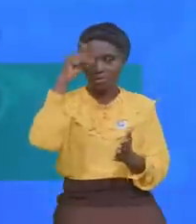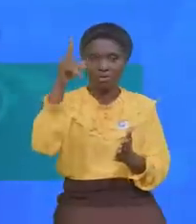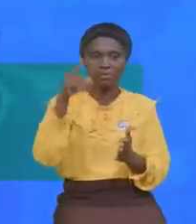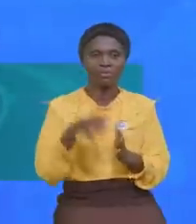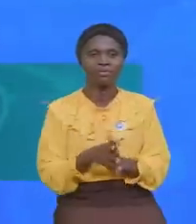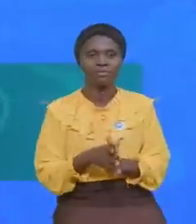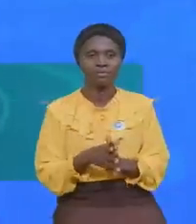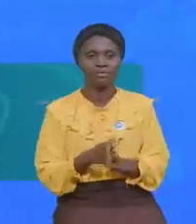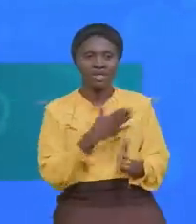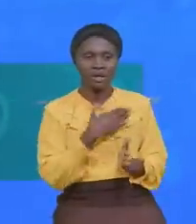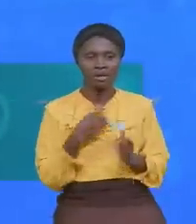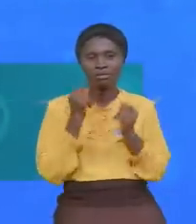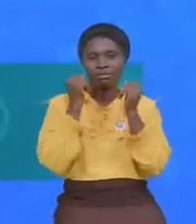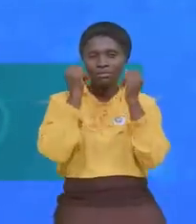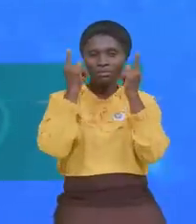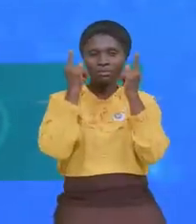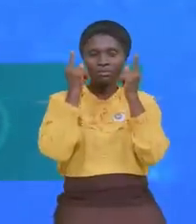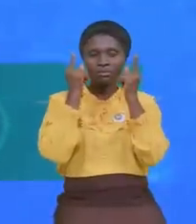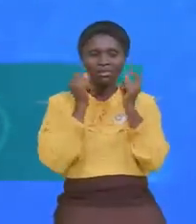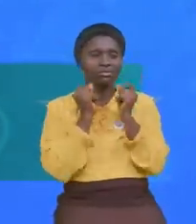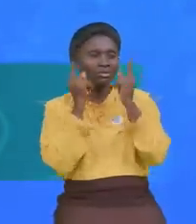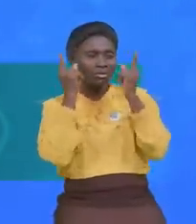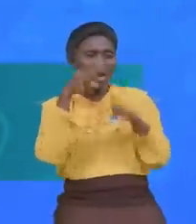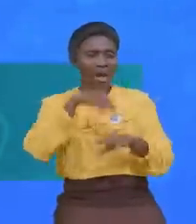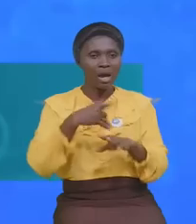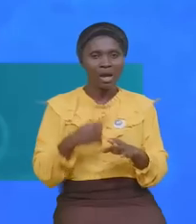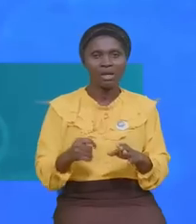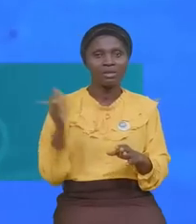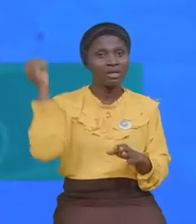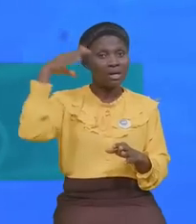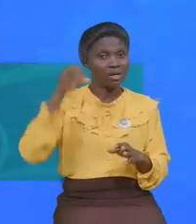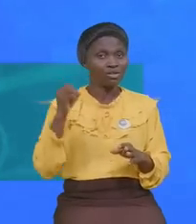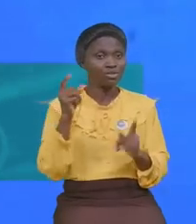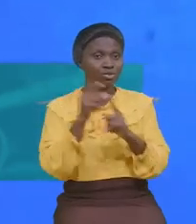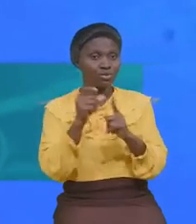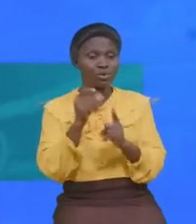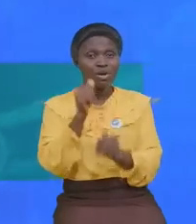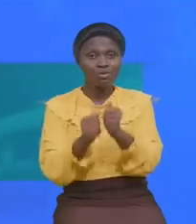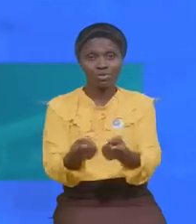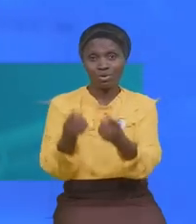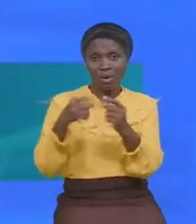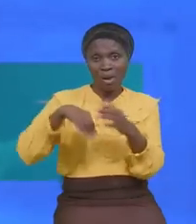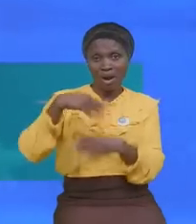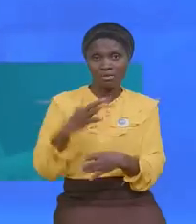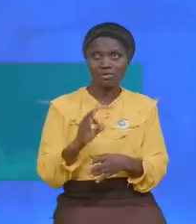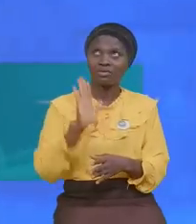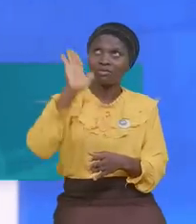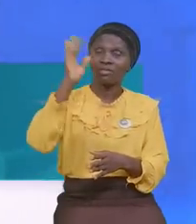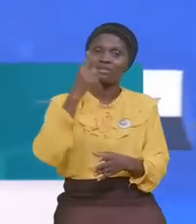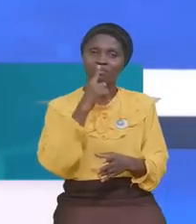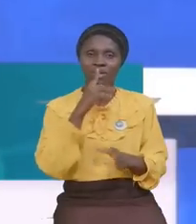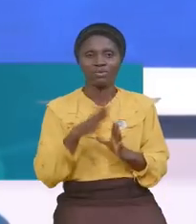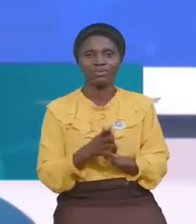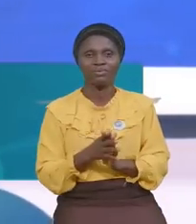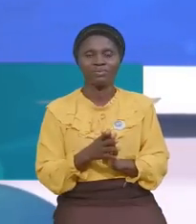and wondered at the gracious words which proceeded out of his mouth.